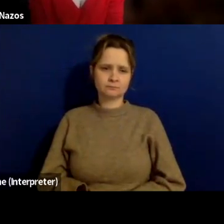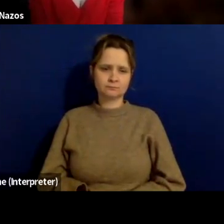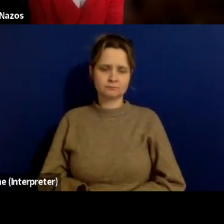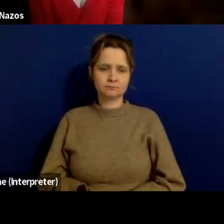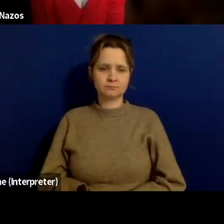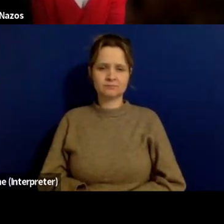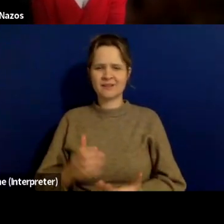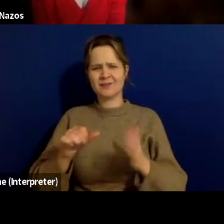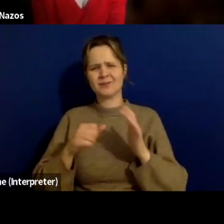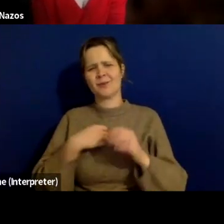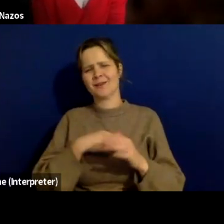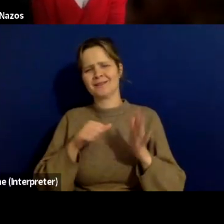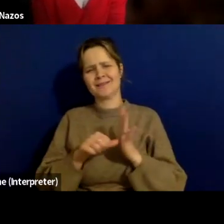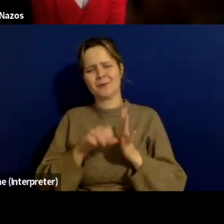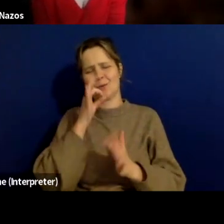I know it's a difficult question.